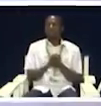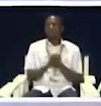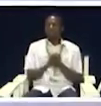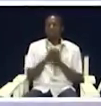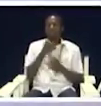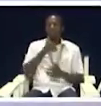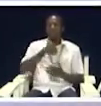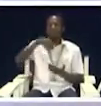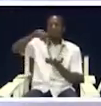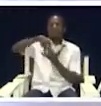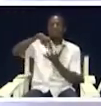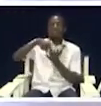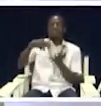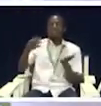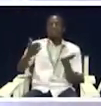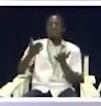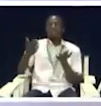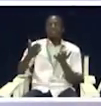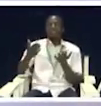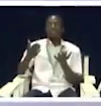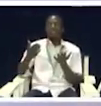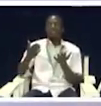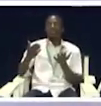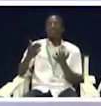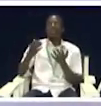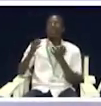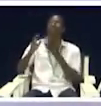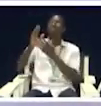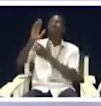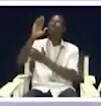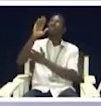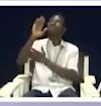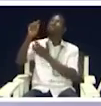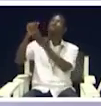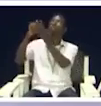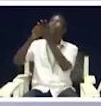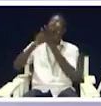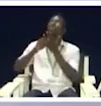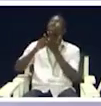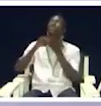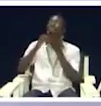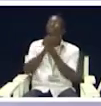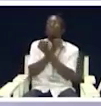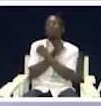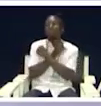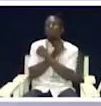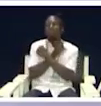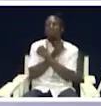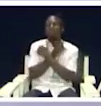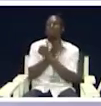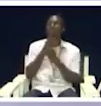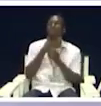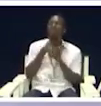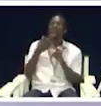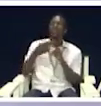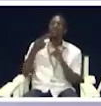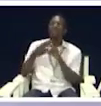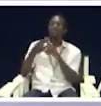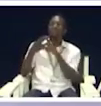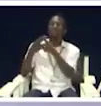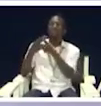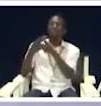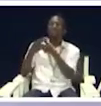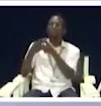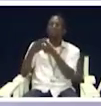I am standing here. I'm a woman God has shown so much love and mercy. My name is Mrs. Martin Streeter